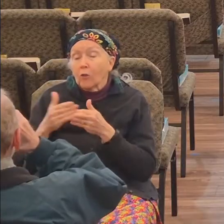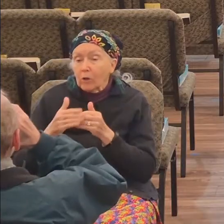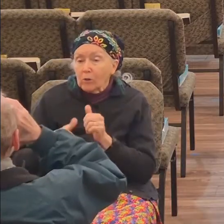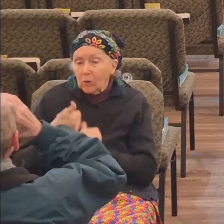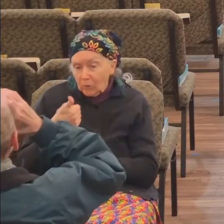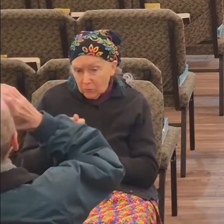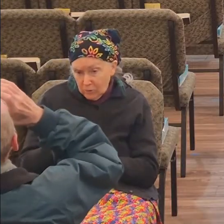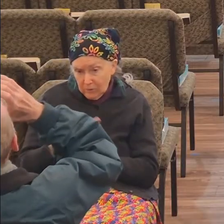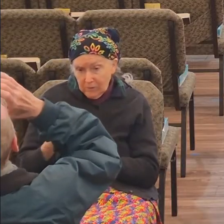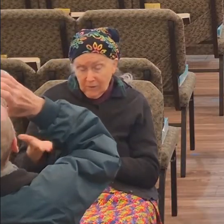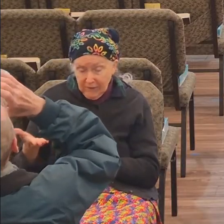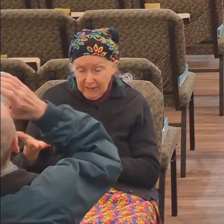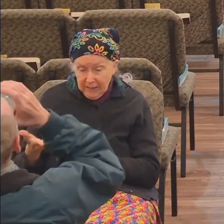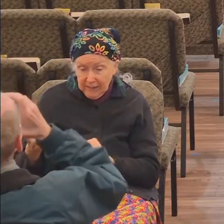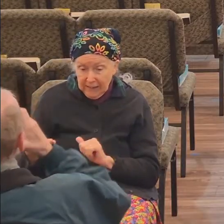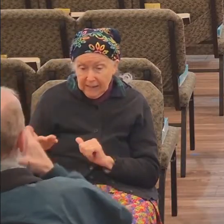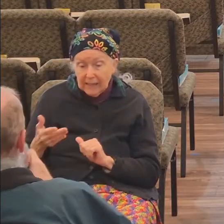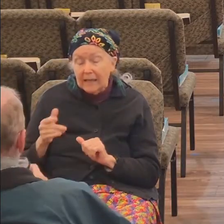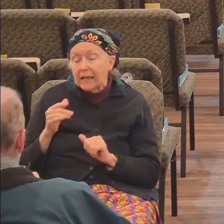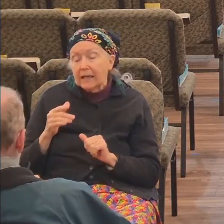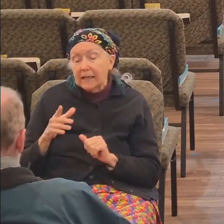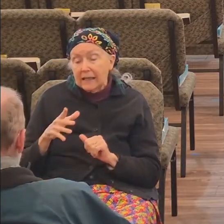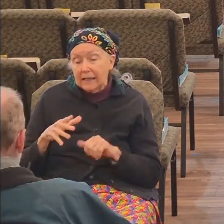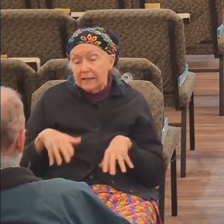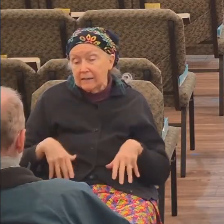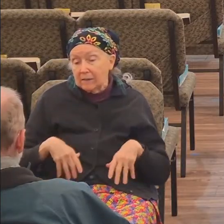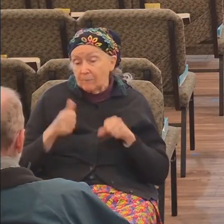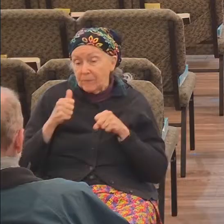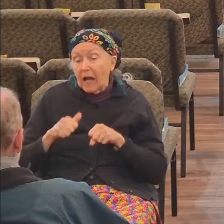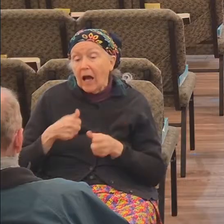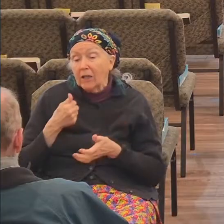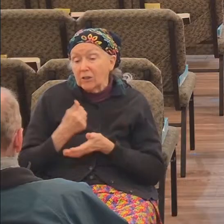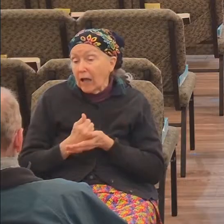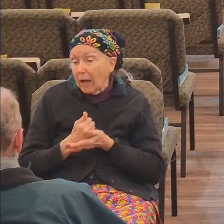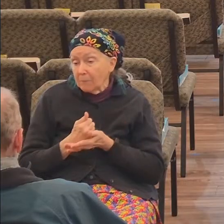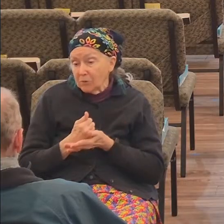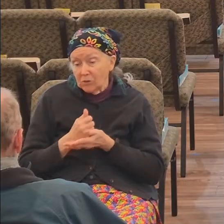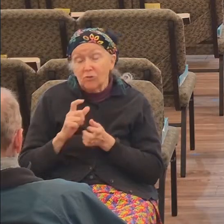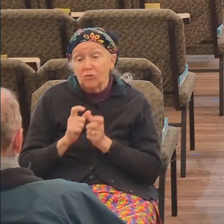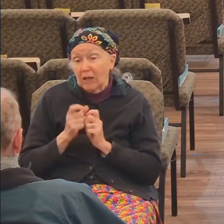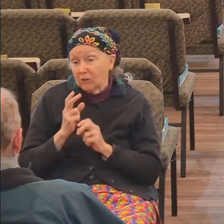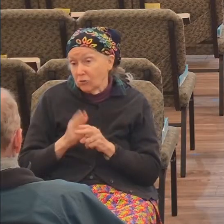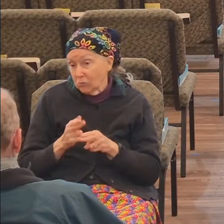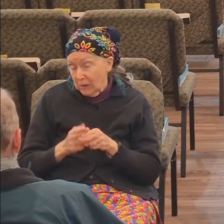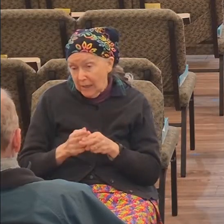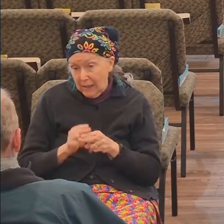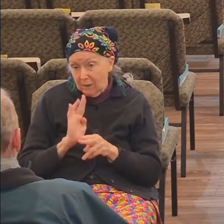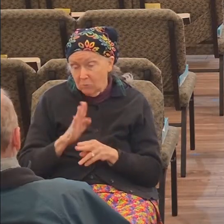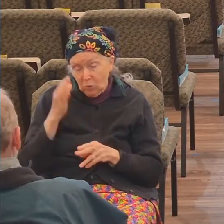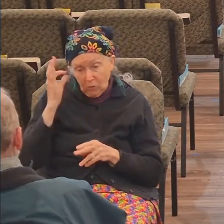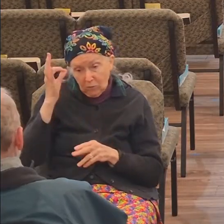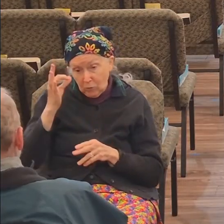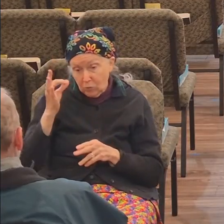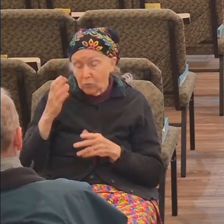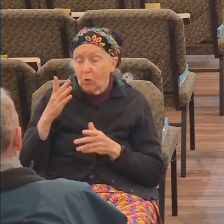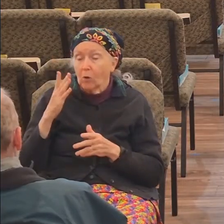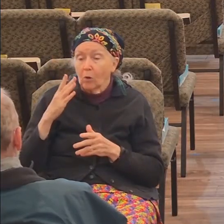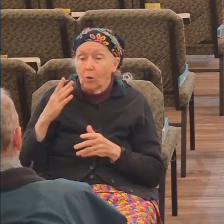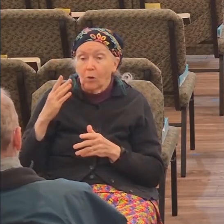which is what changed your name, your future, your inheritance, your family, that whole